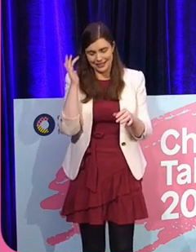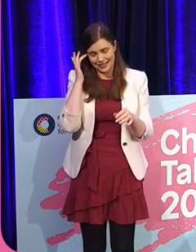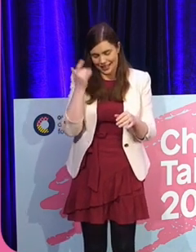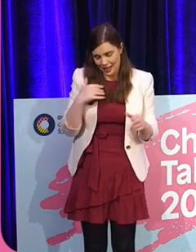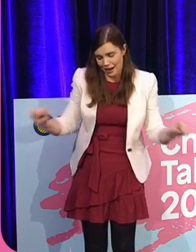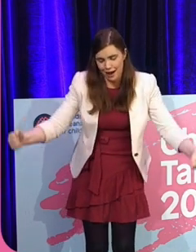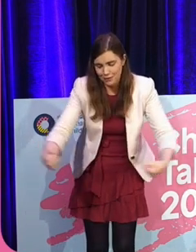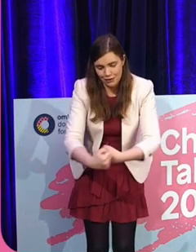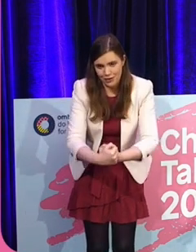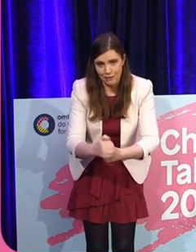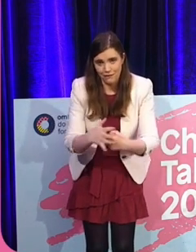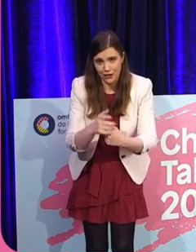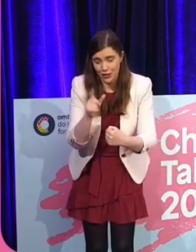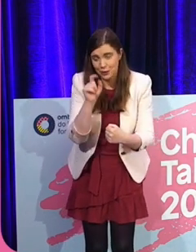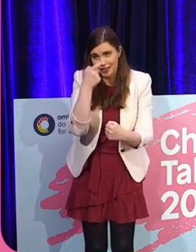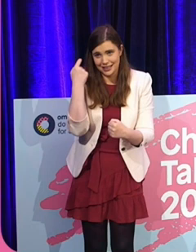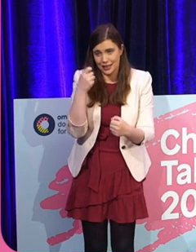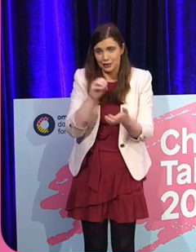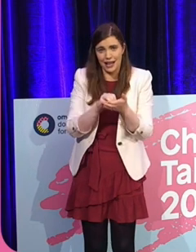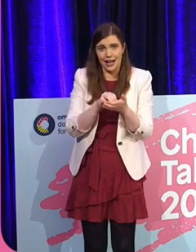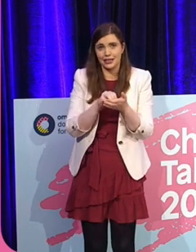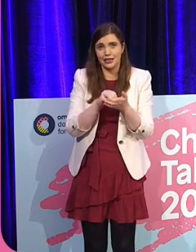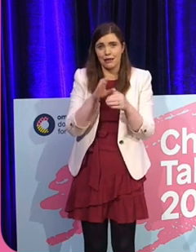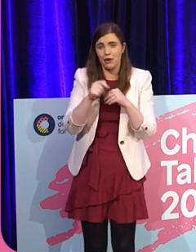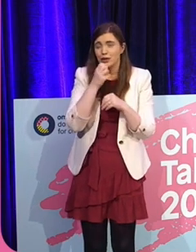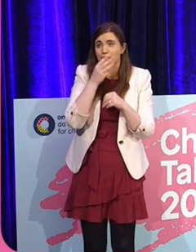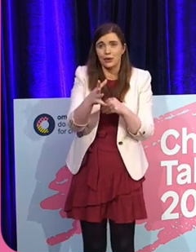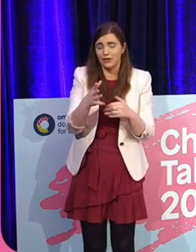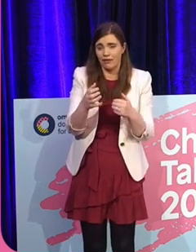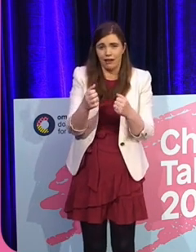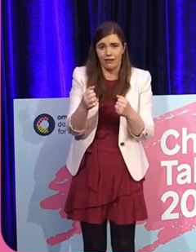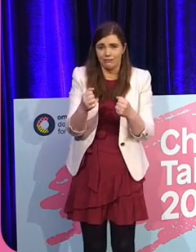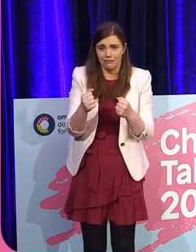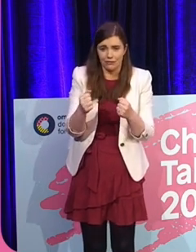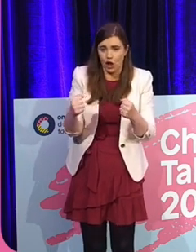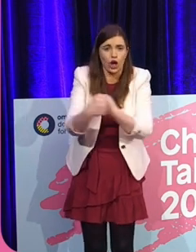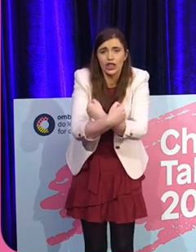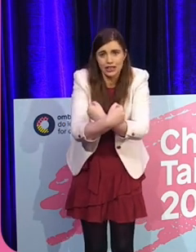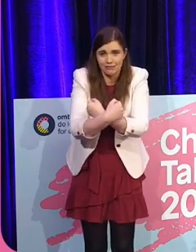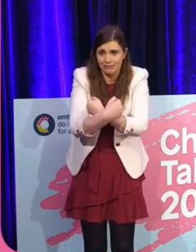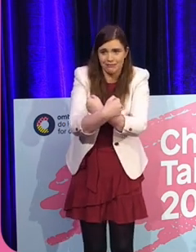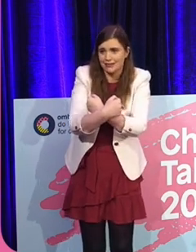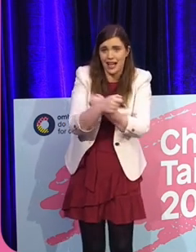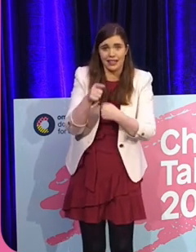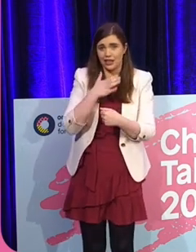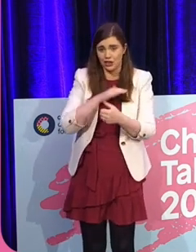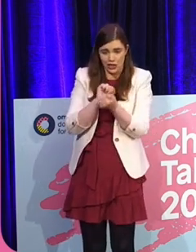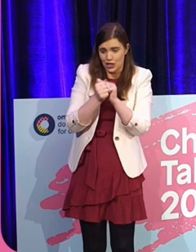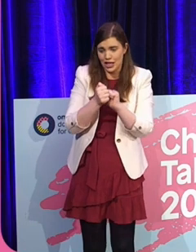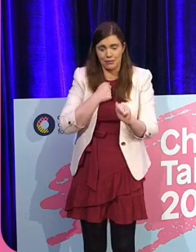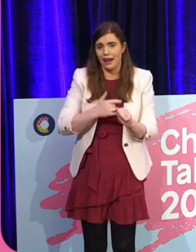and for 20 seconds, we had the most fabulous, unconditional love, group hug, and it really changed my life, because